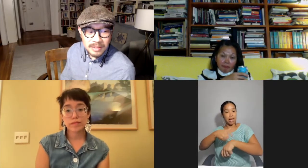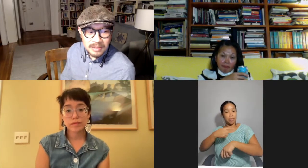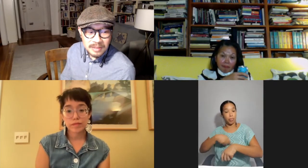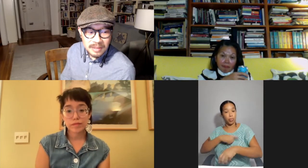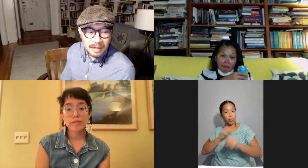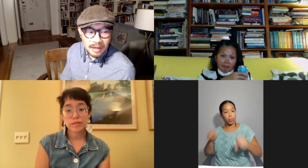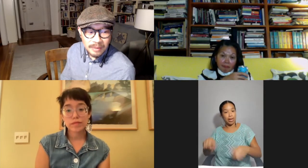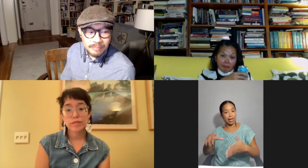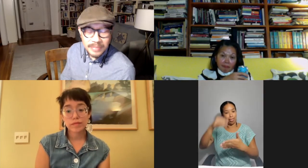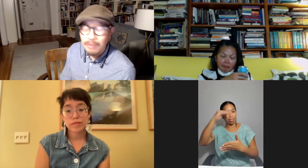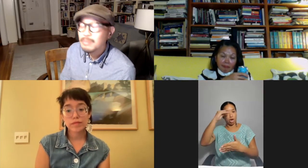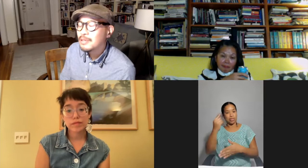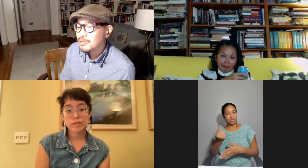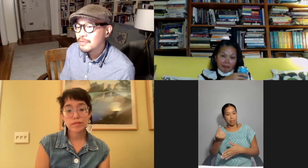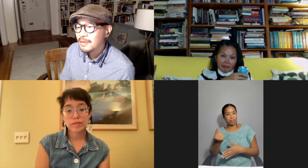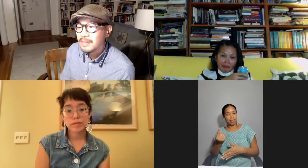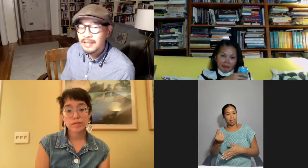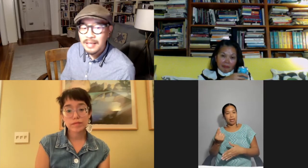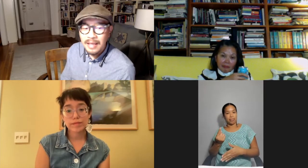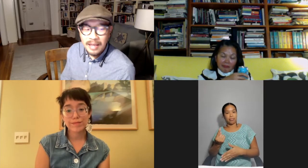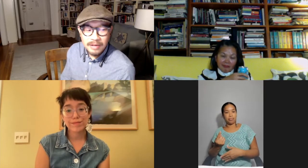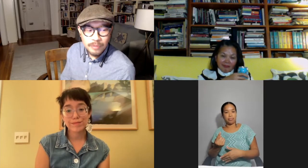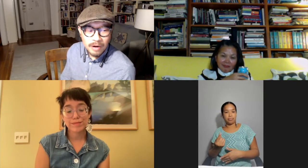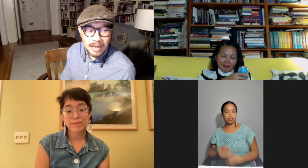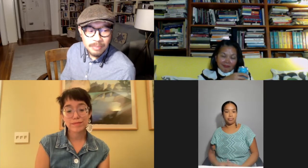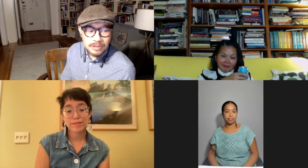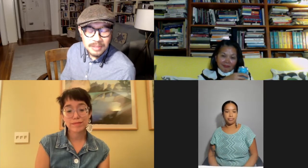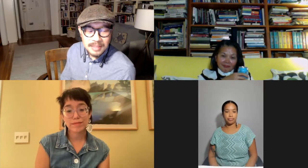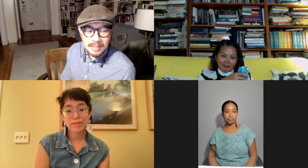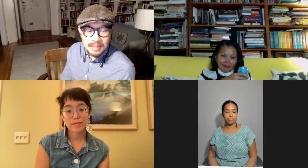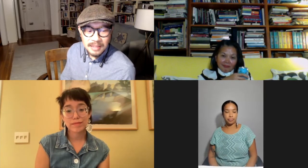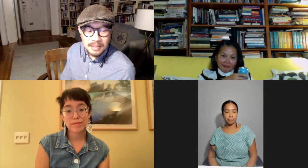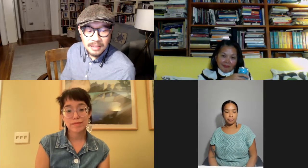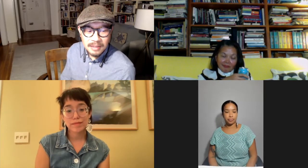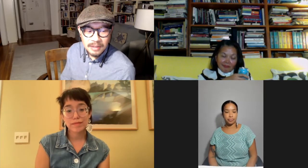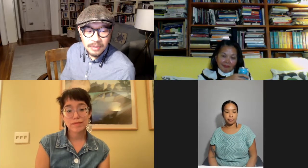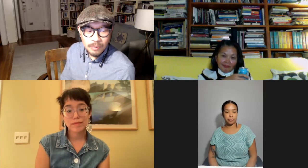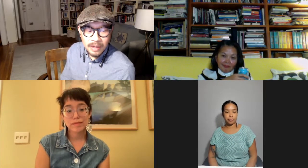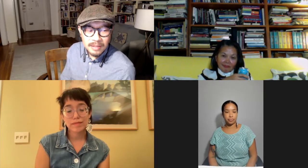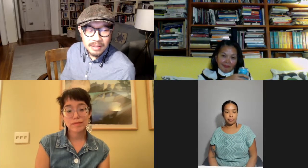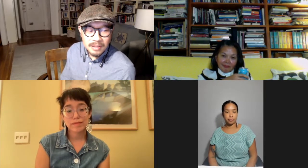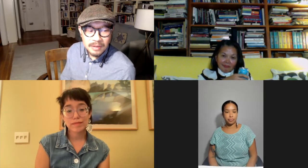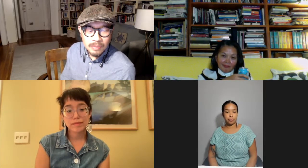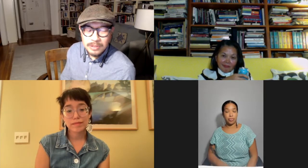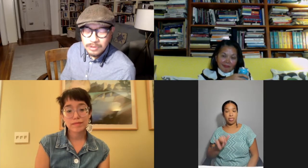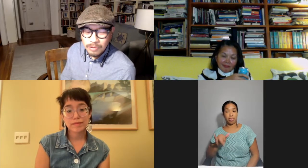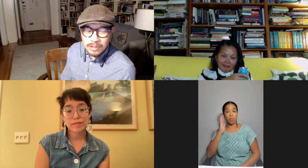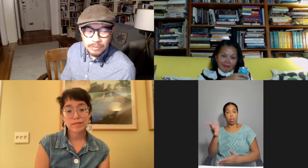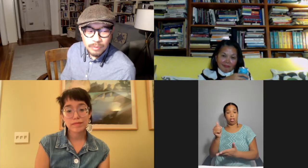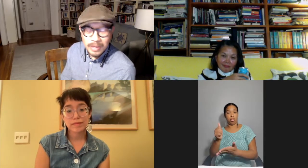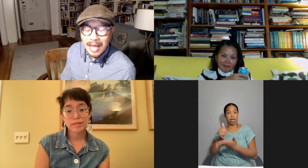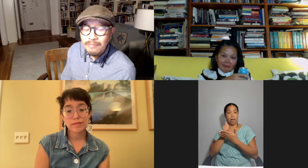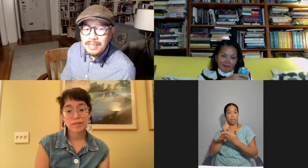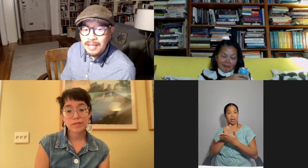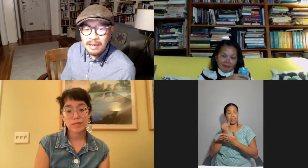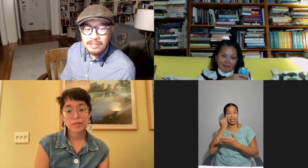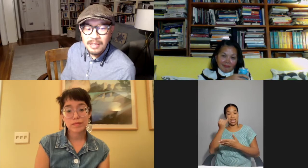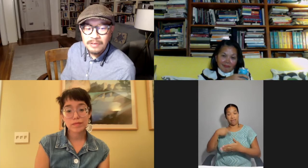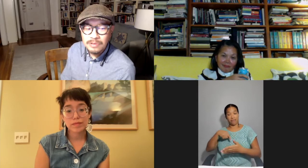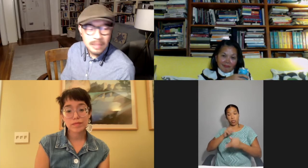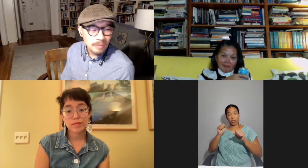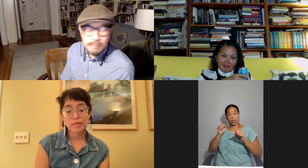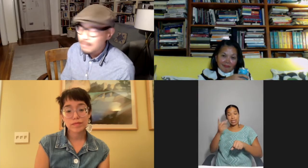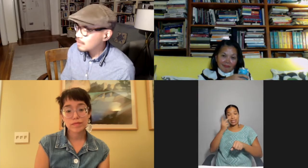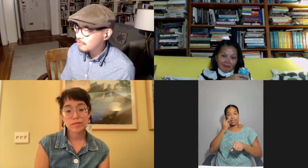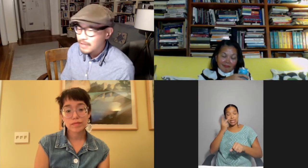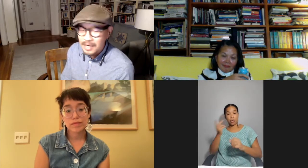from it, that would be useful. And if we are able to see what stories we have been telling